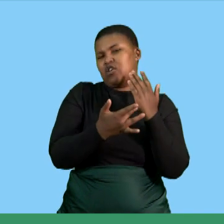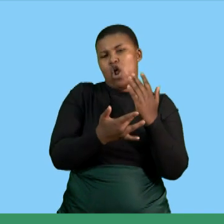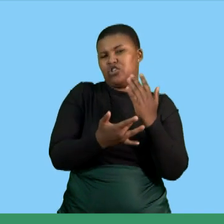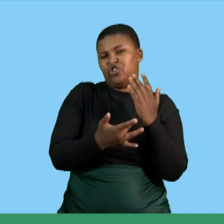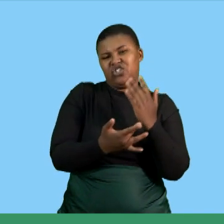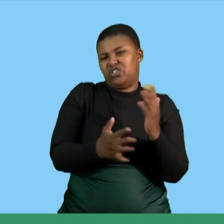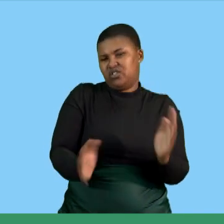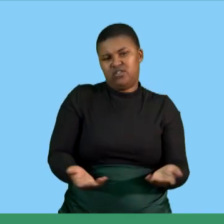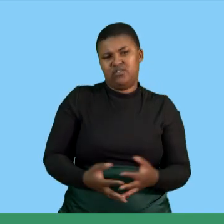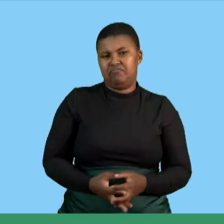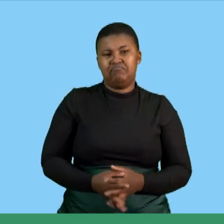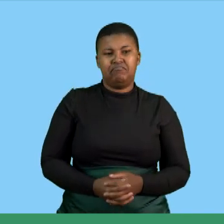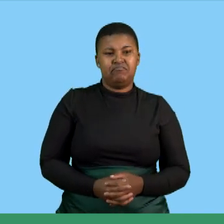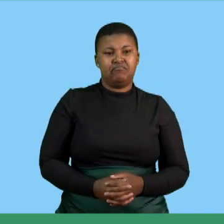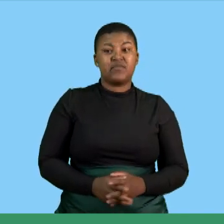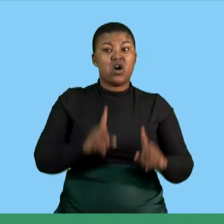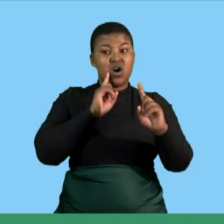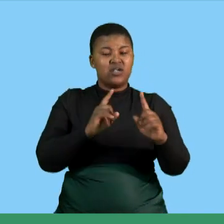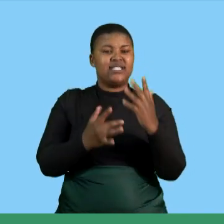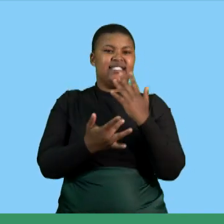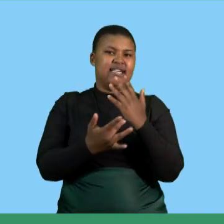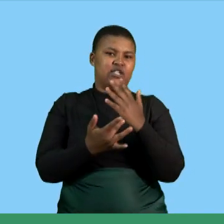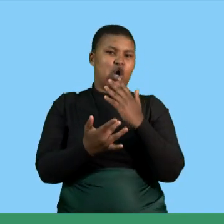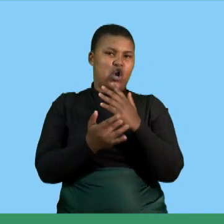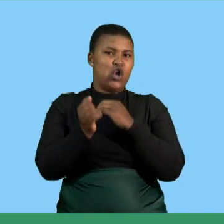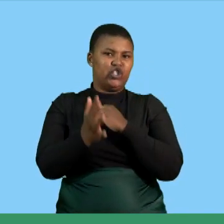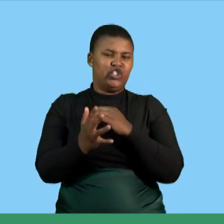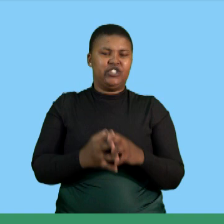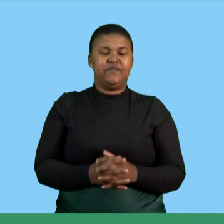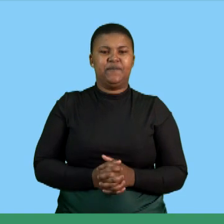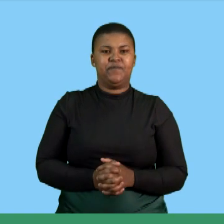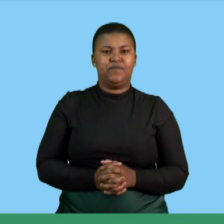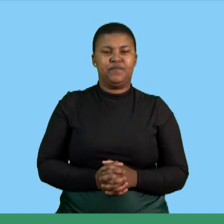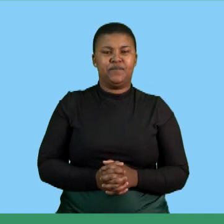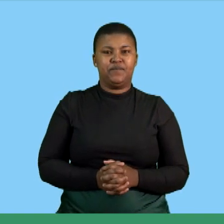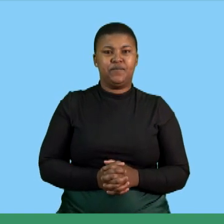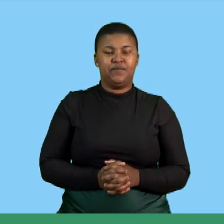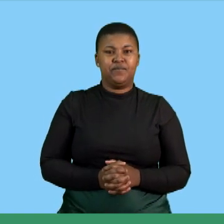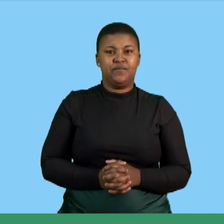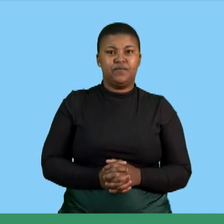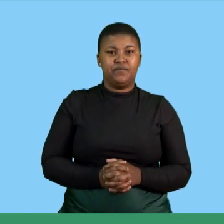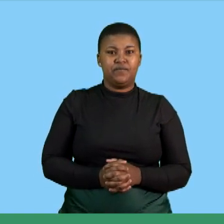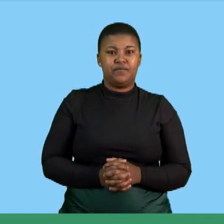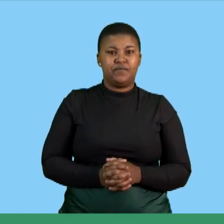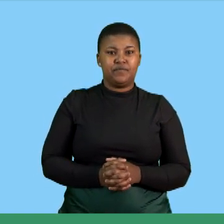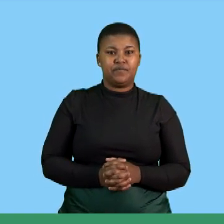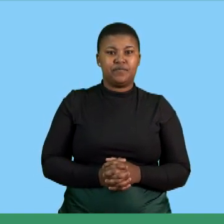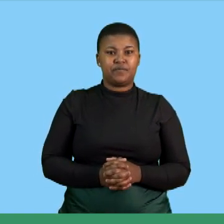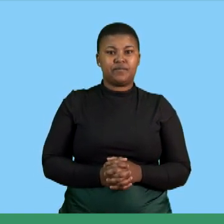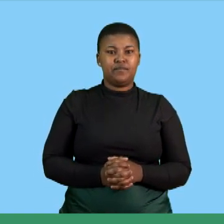examples of technology. So our answer here will be technological